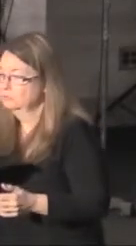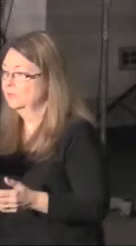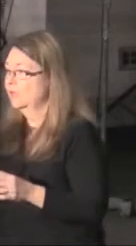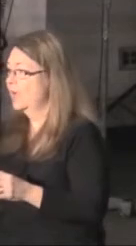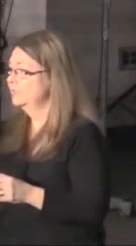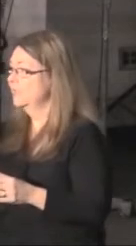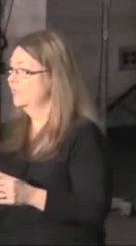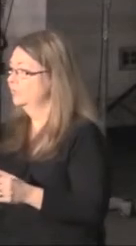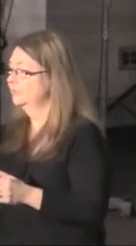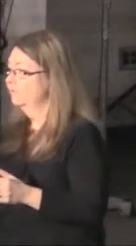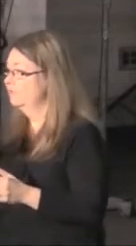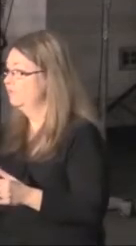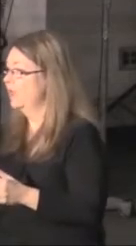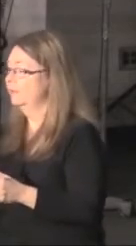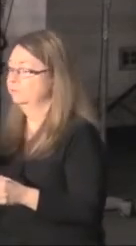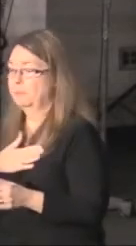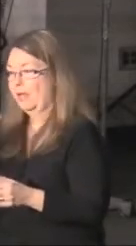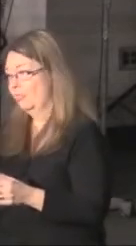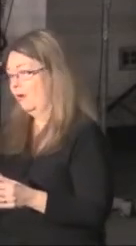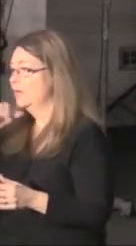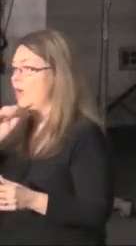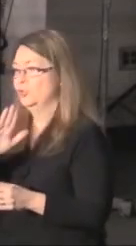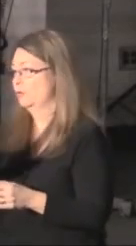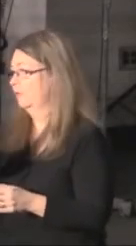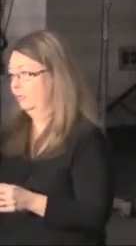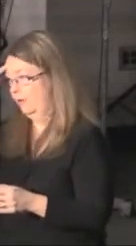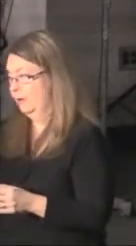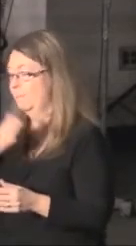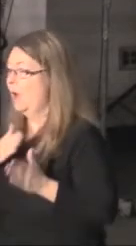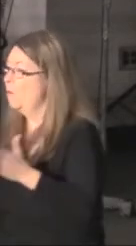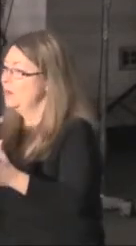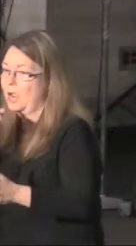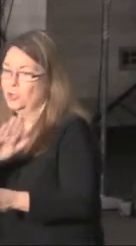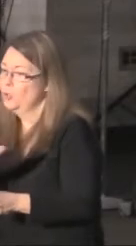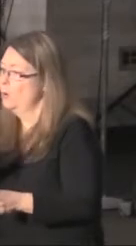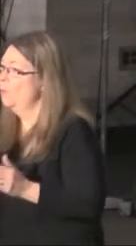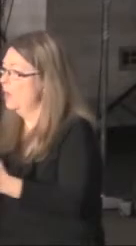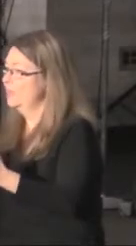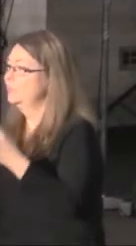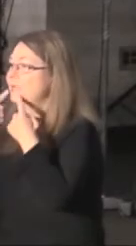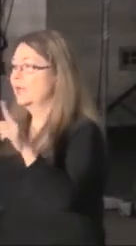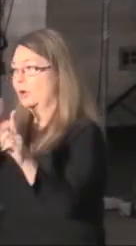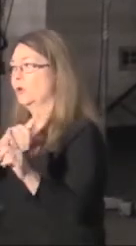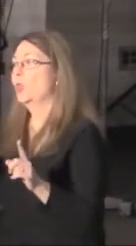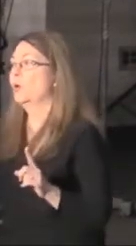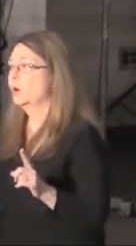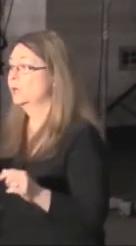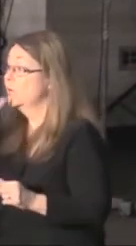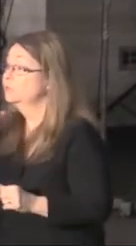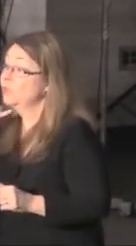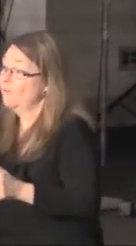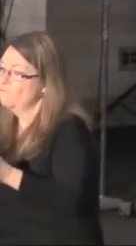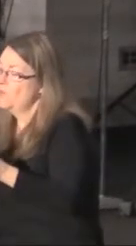chapter 55, verse 8. He says, "My thoughts are not your thoughts, and my ways are not your ways, declares the Lord." When Israel